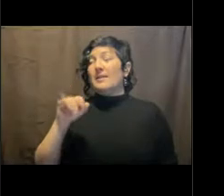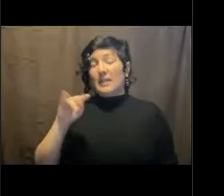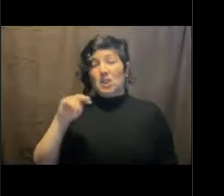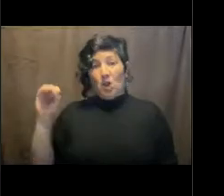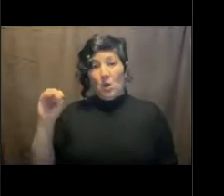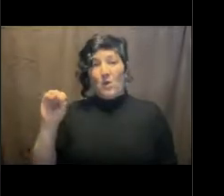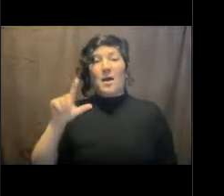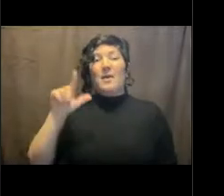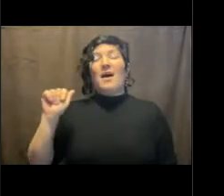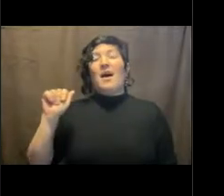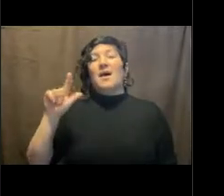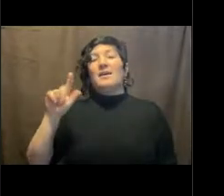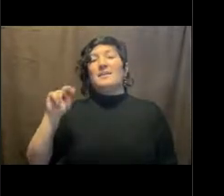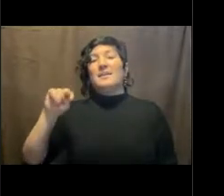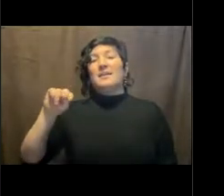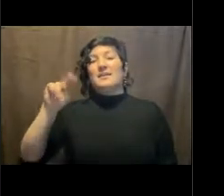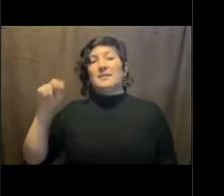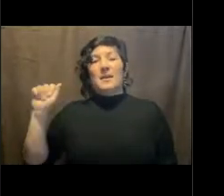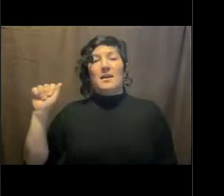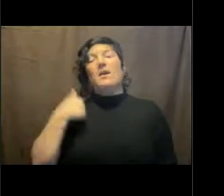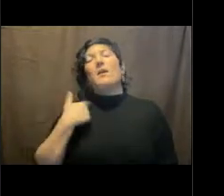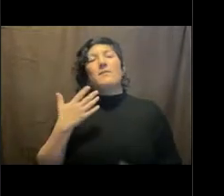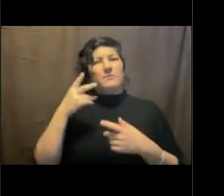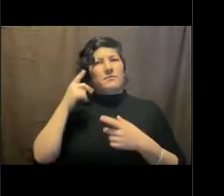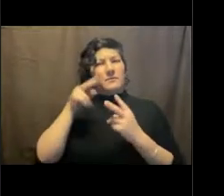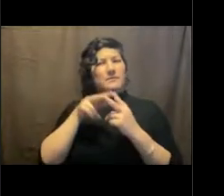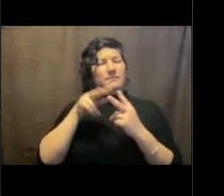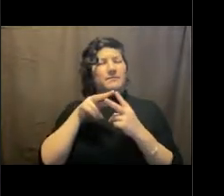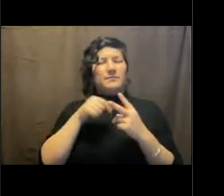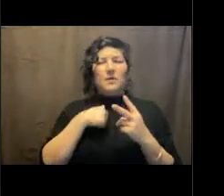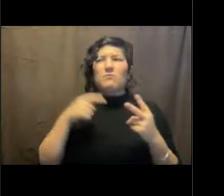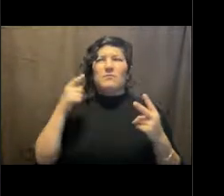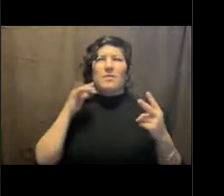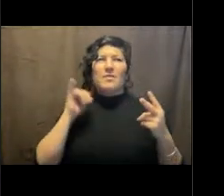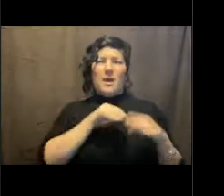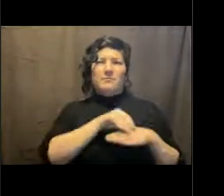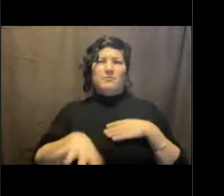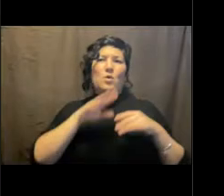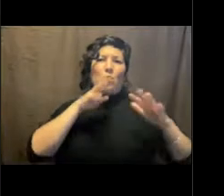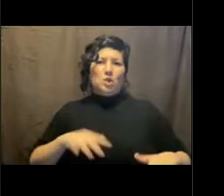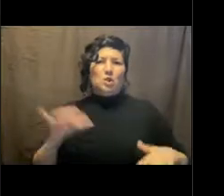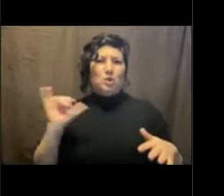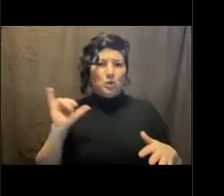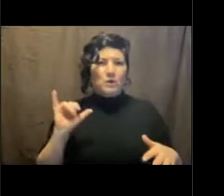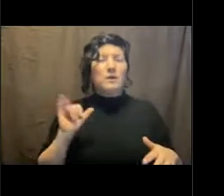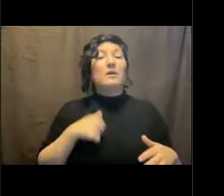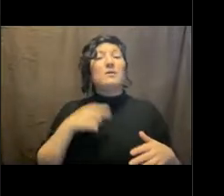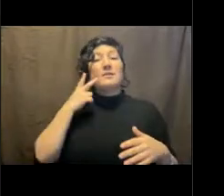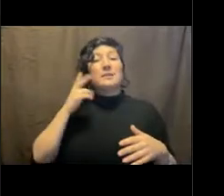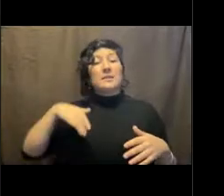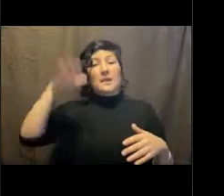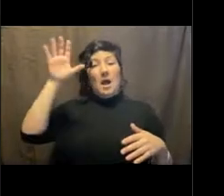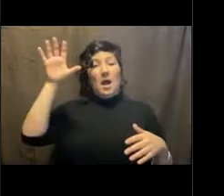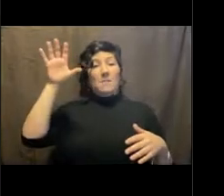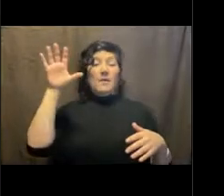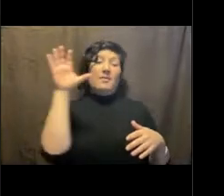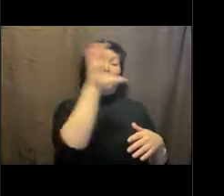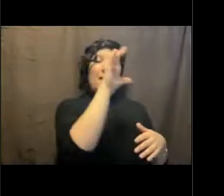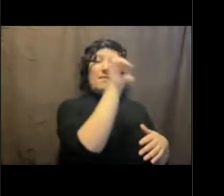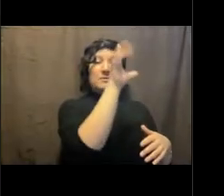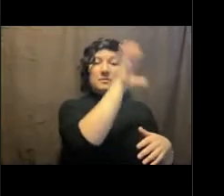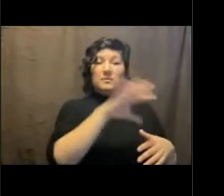Ocean. And so during an El Nino period, which you can see in the top left here, there's apparently less food in the ocean for these turtles.